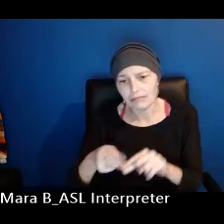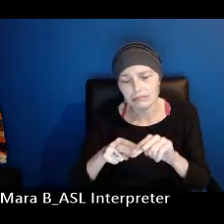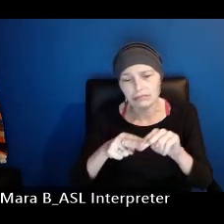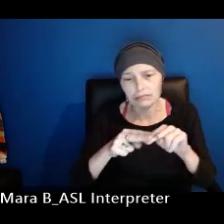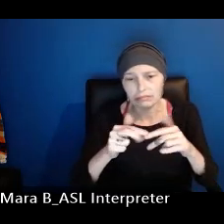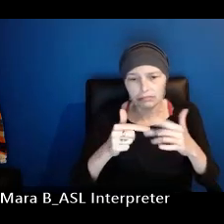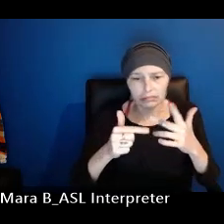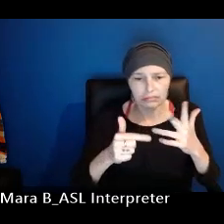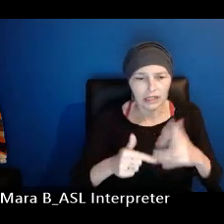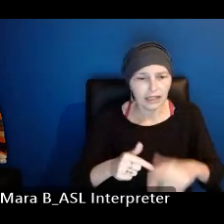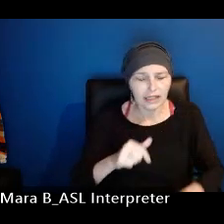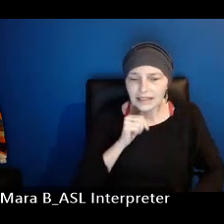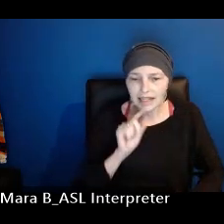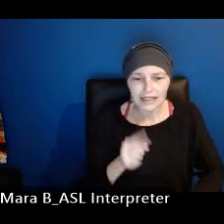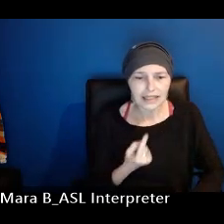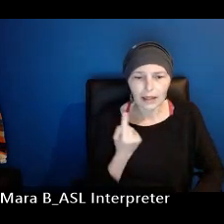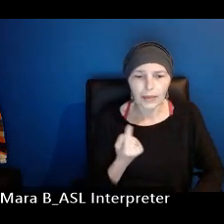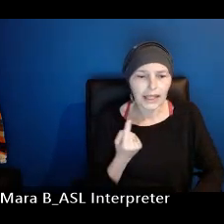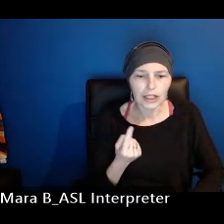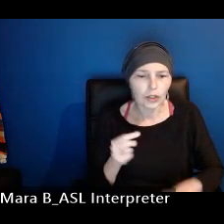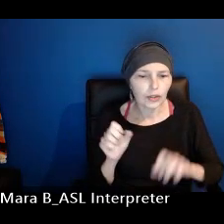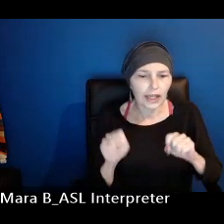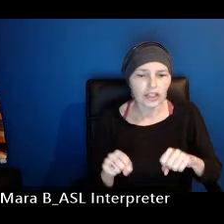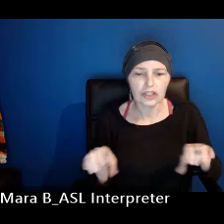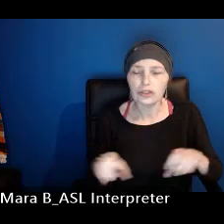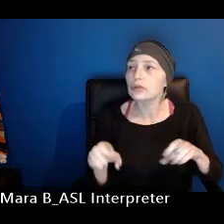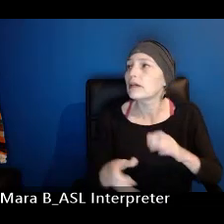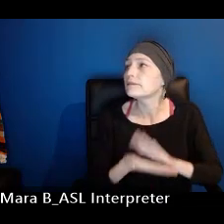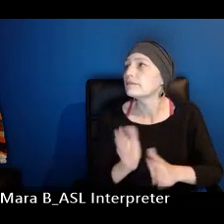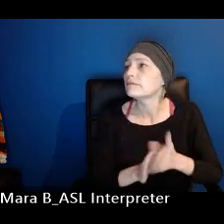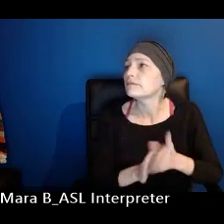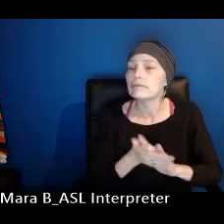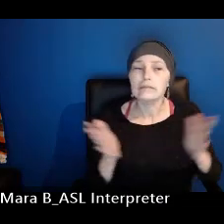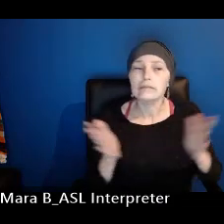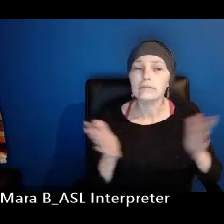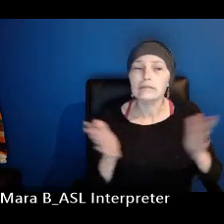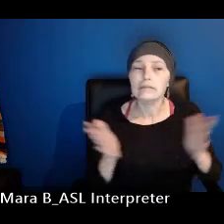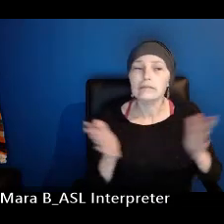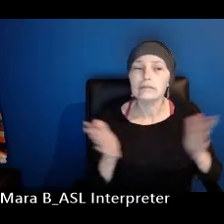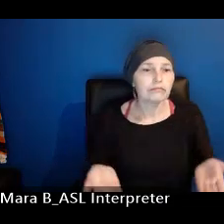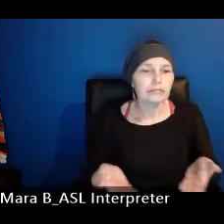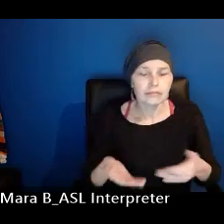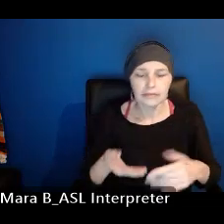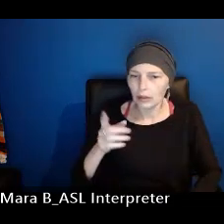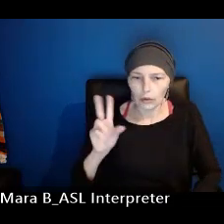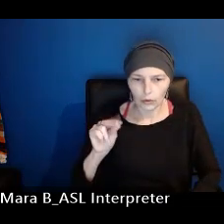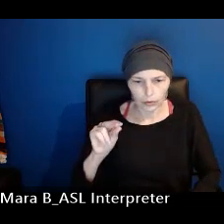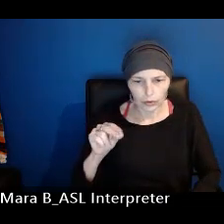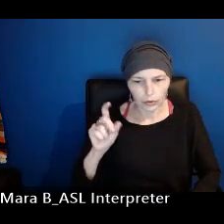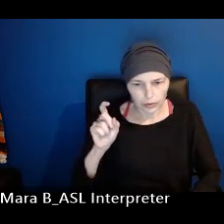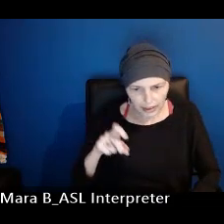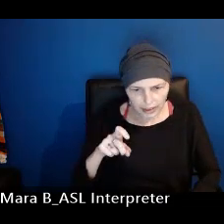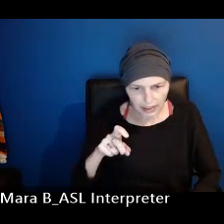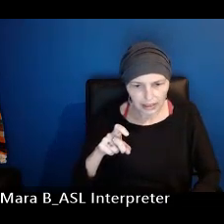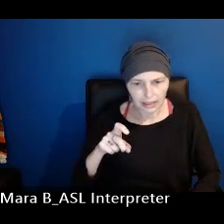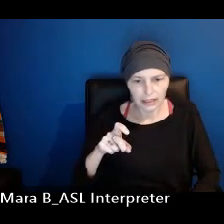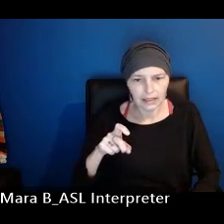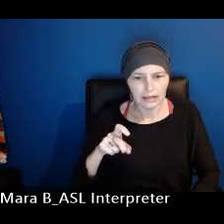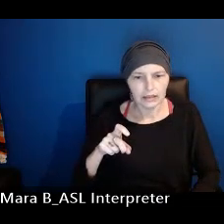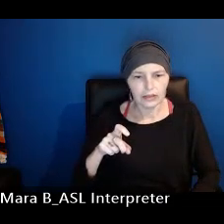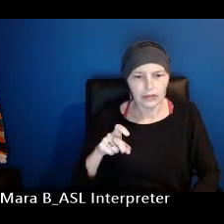just something that we could just do it in a blanket fashion. It's something that has to retrofit the